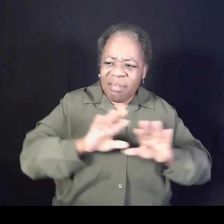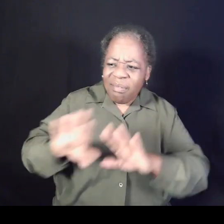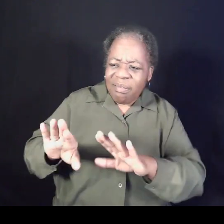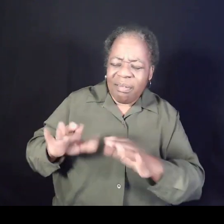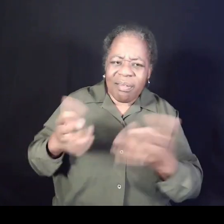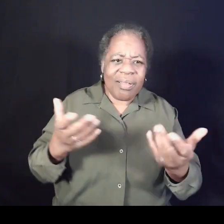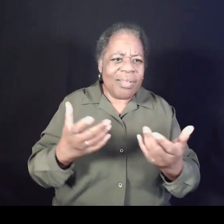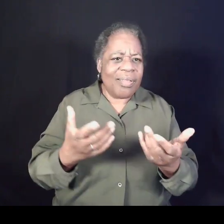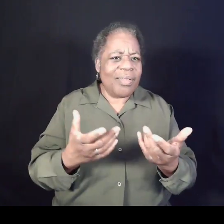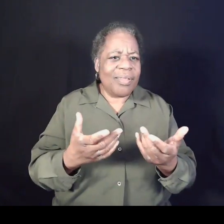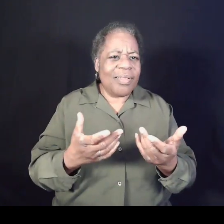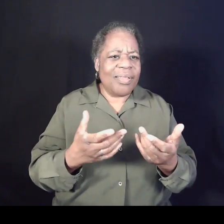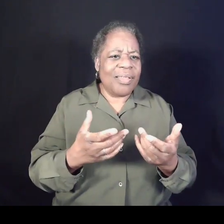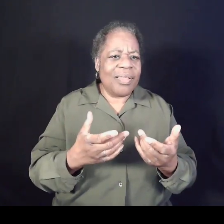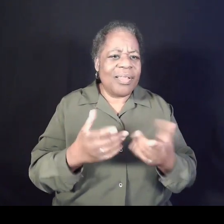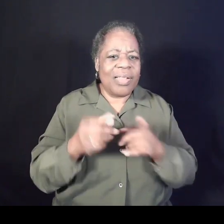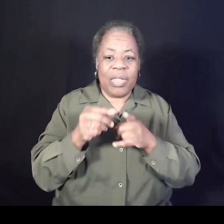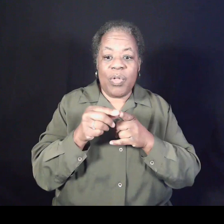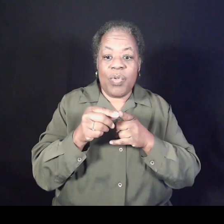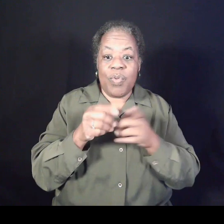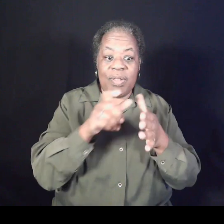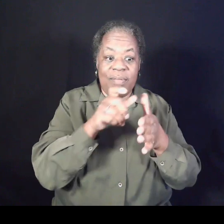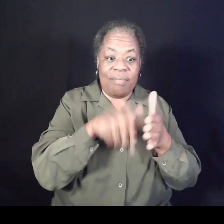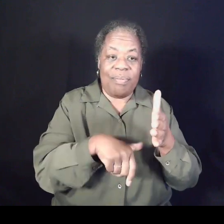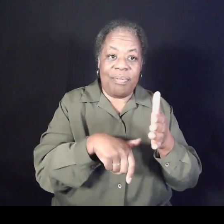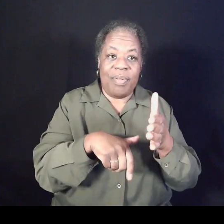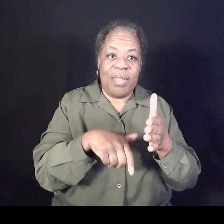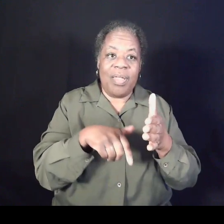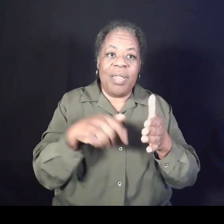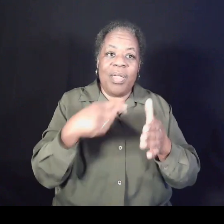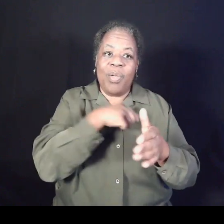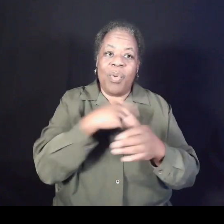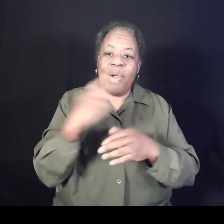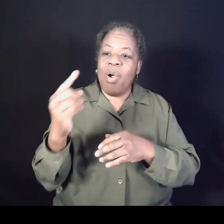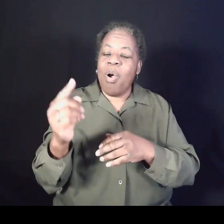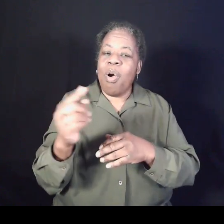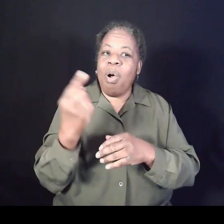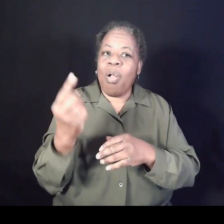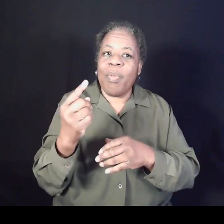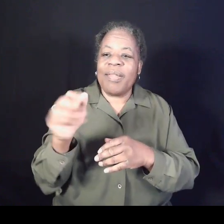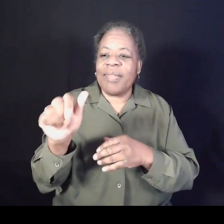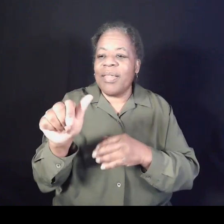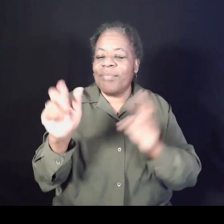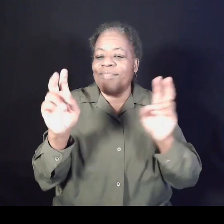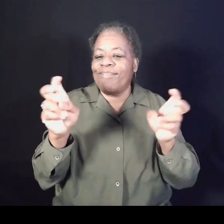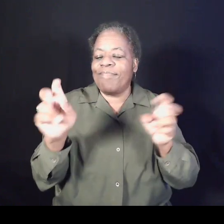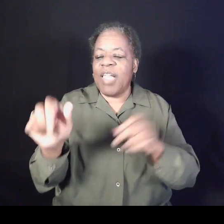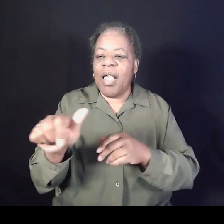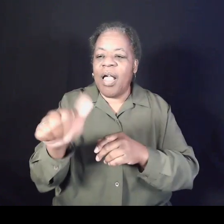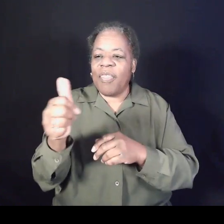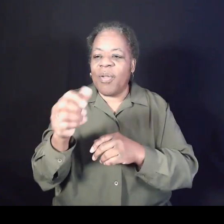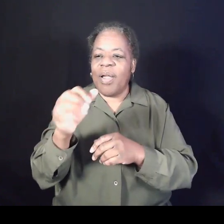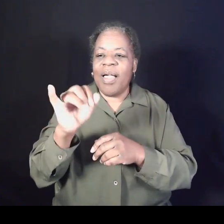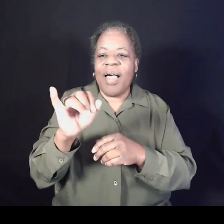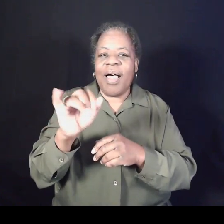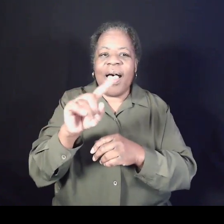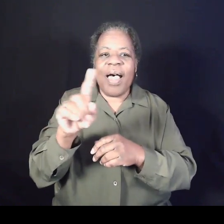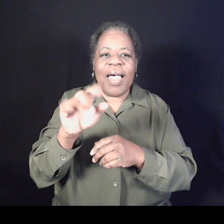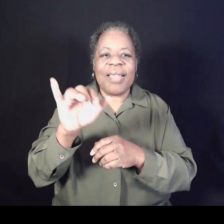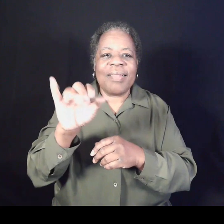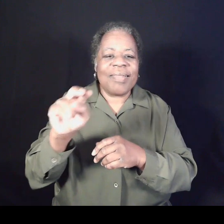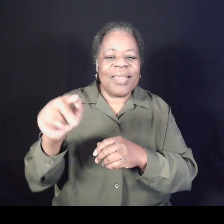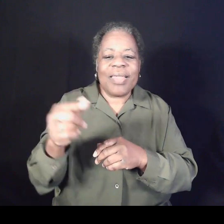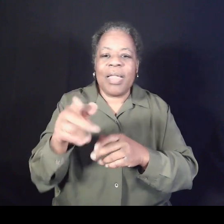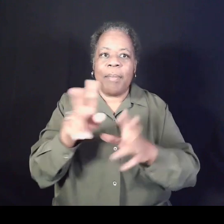In the words of a recent editorial, we're always otherizing people who look or think or vote